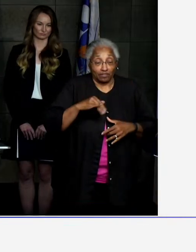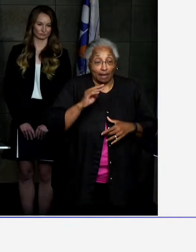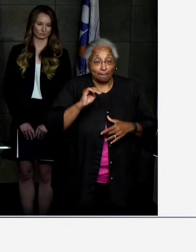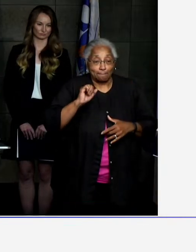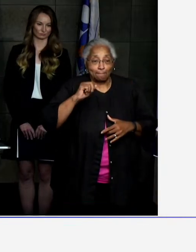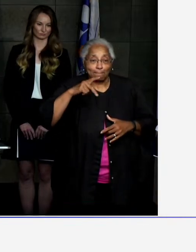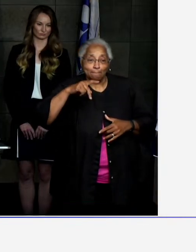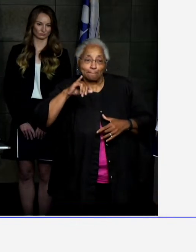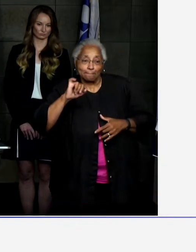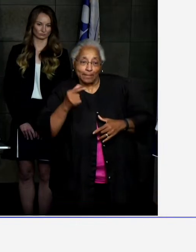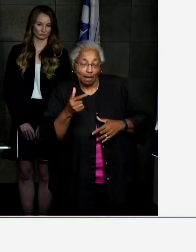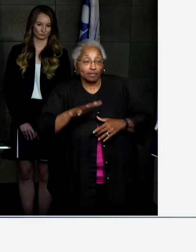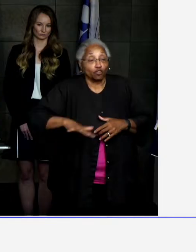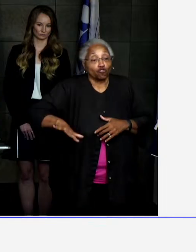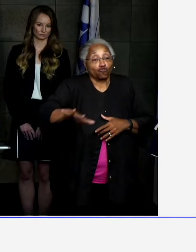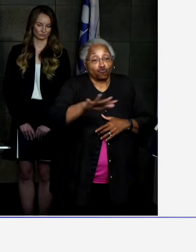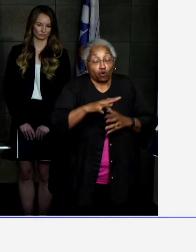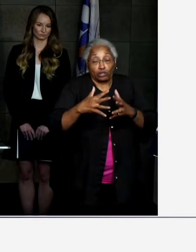think